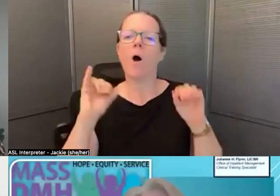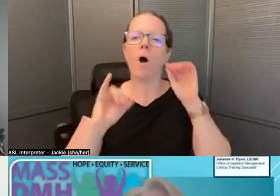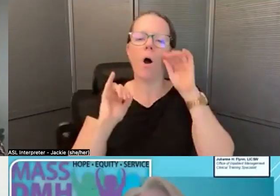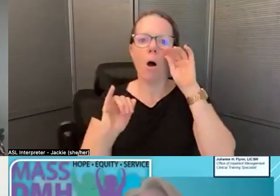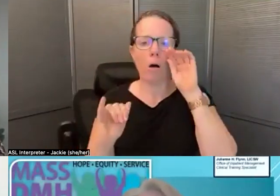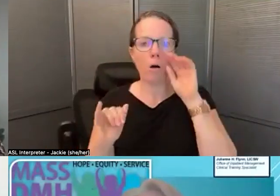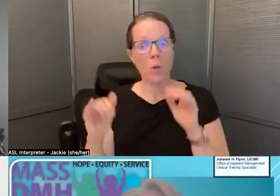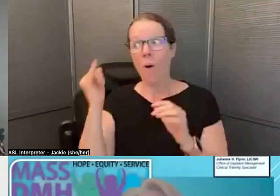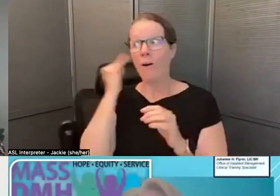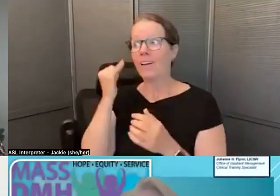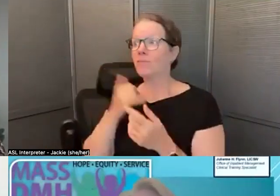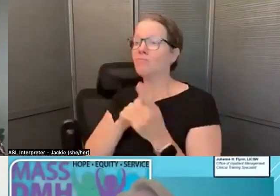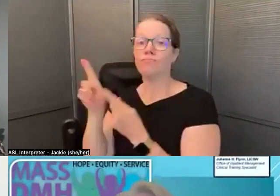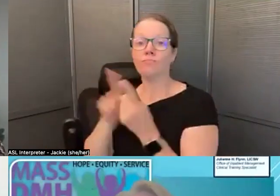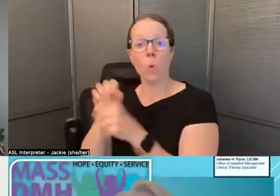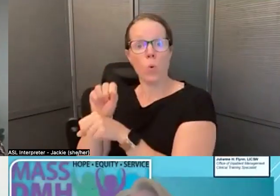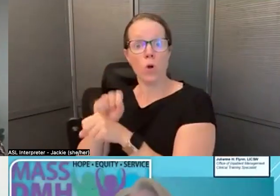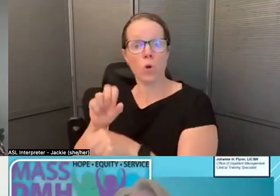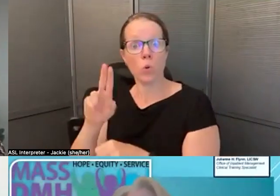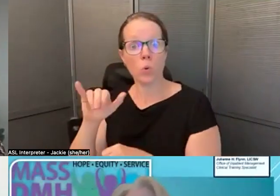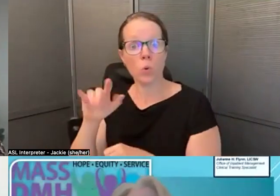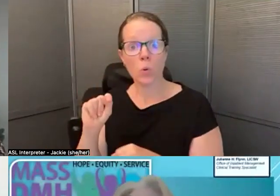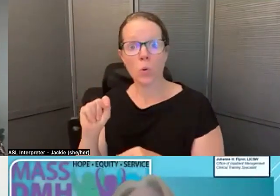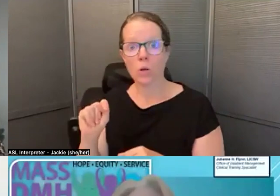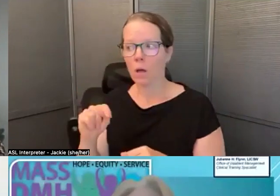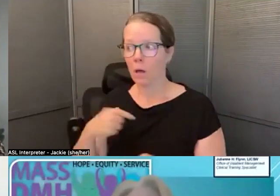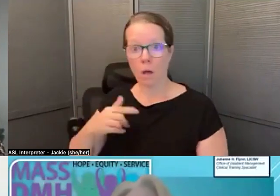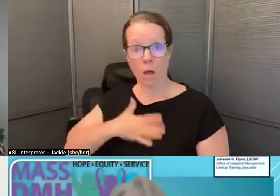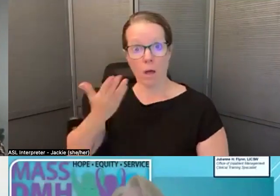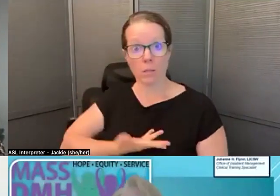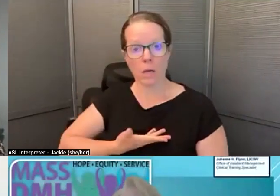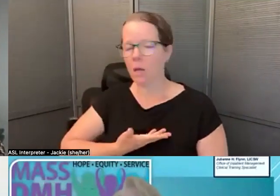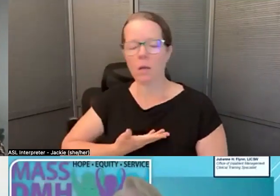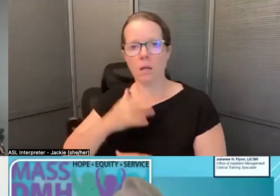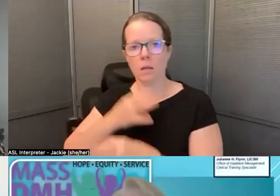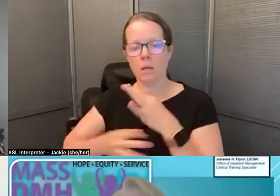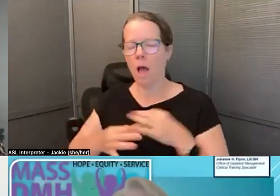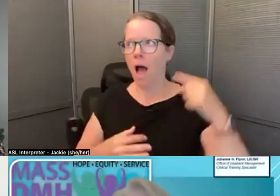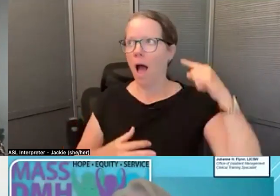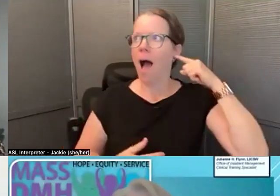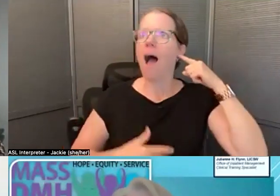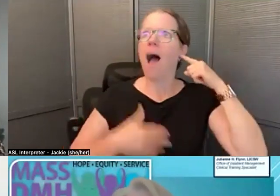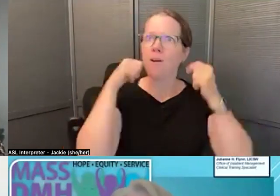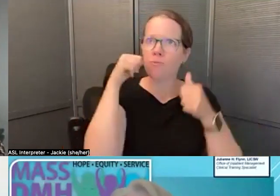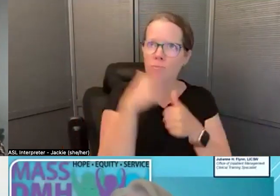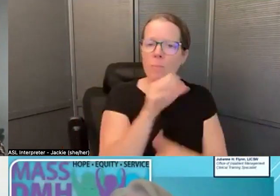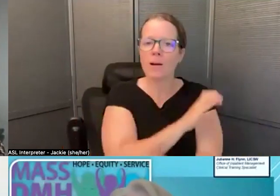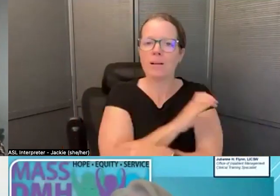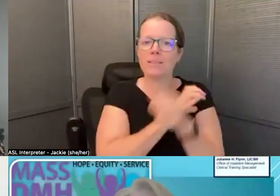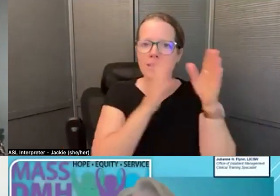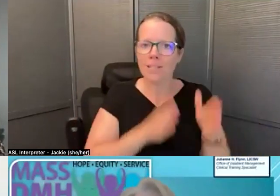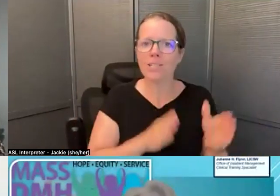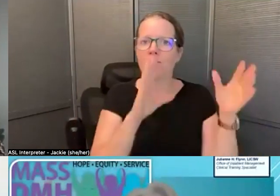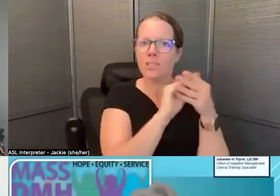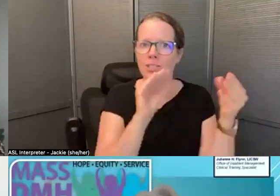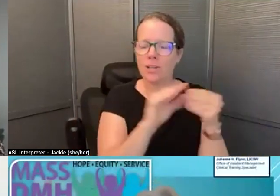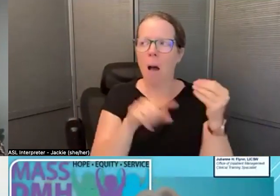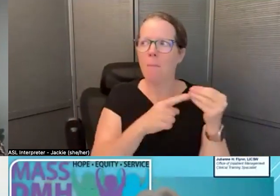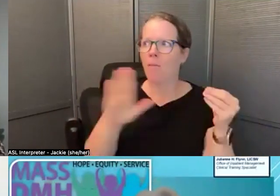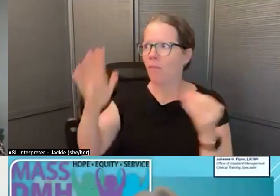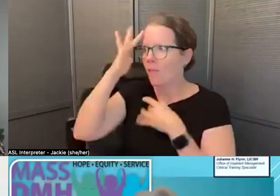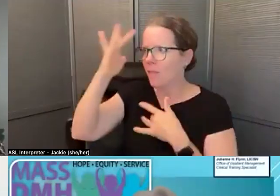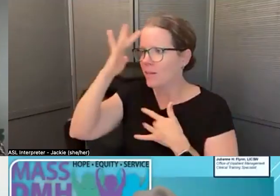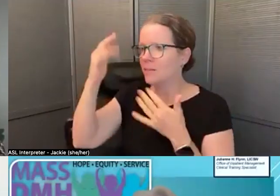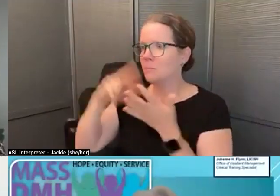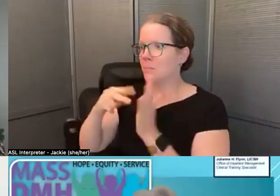or angry or reactive, saying, oh, wow, this might be what's going on with this person. I know what to do. And so really